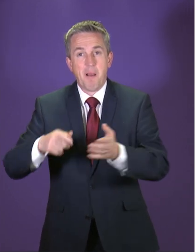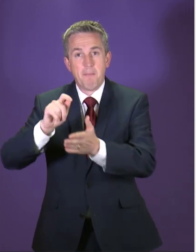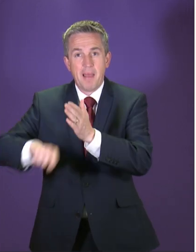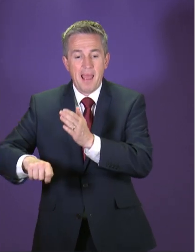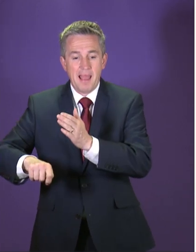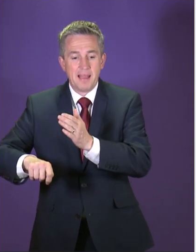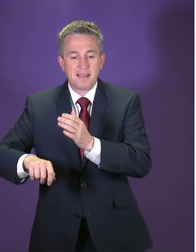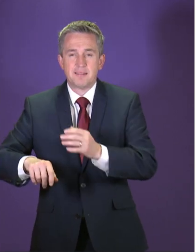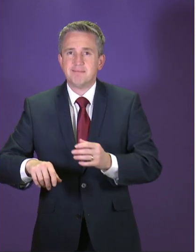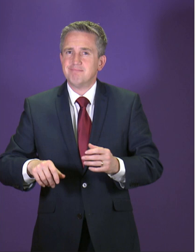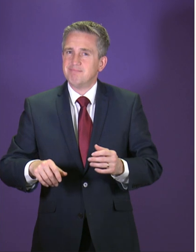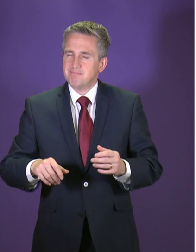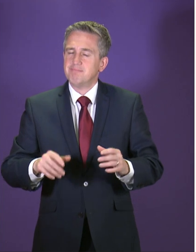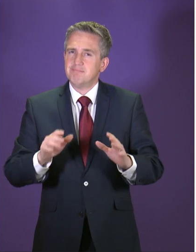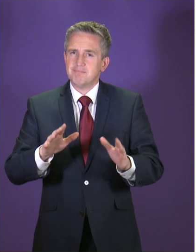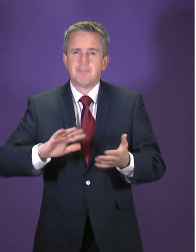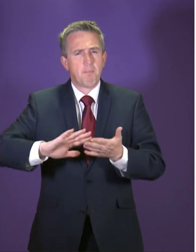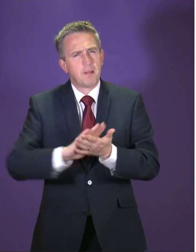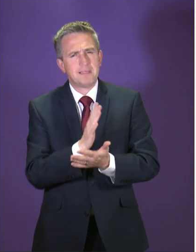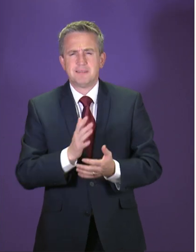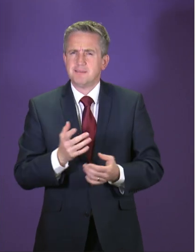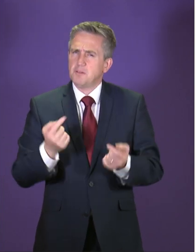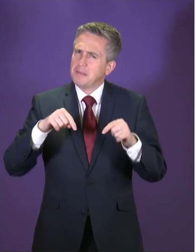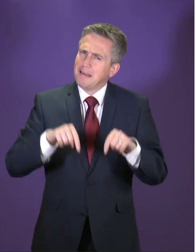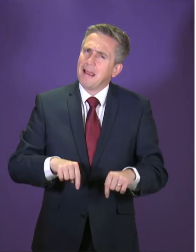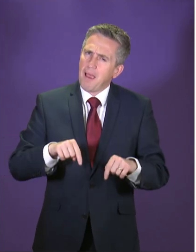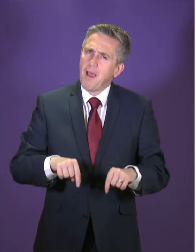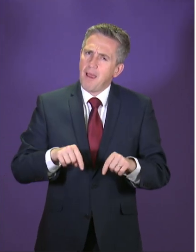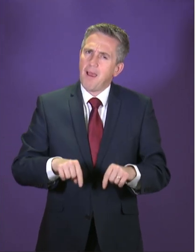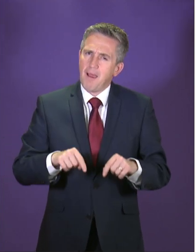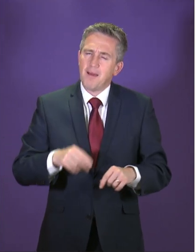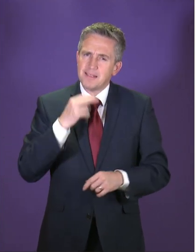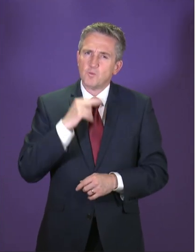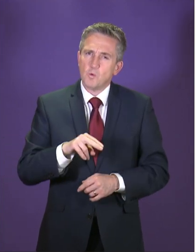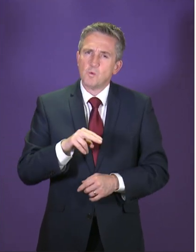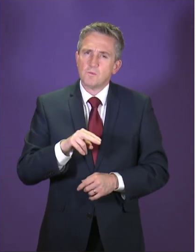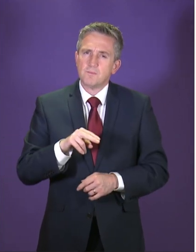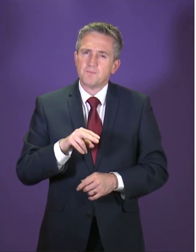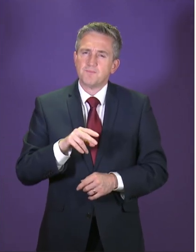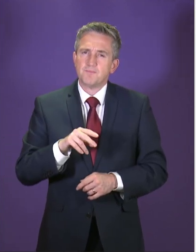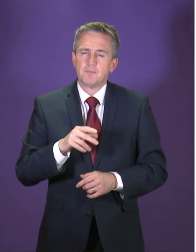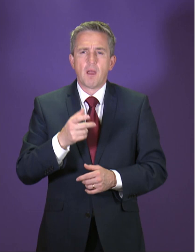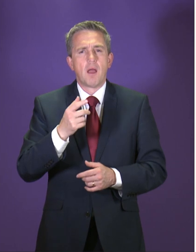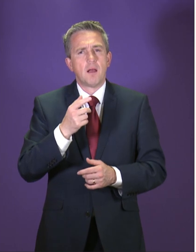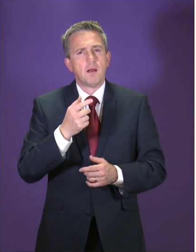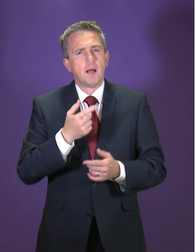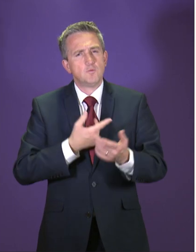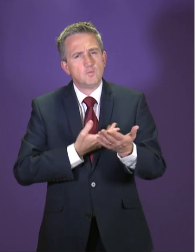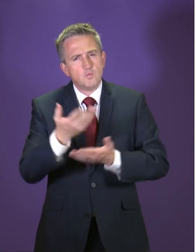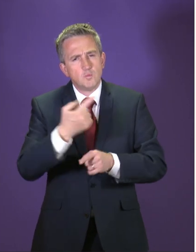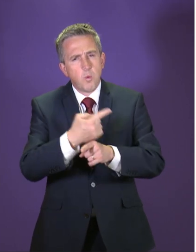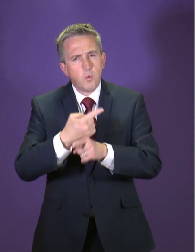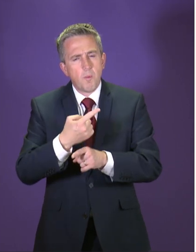I'm so happy to be together with all of you and to discuss together about what